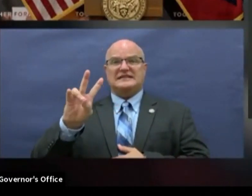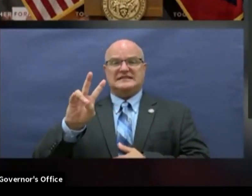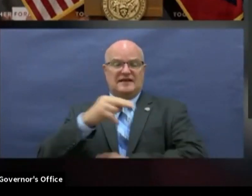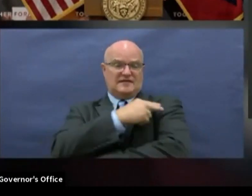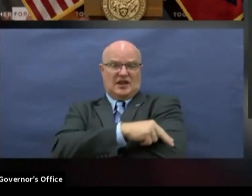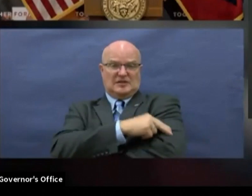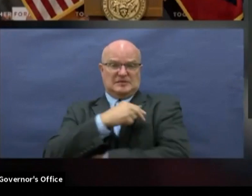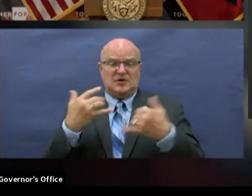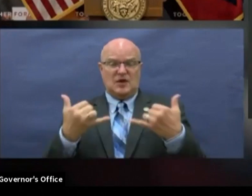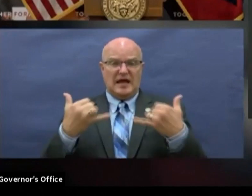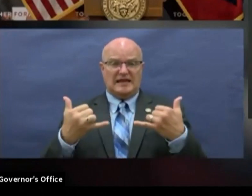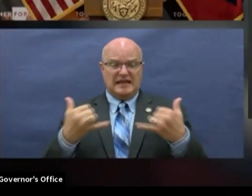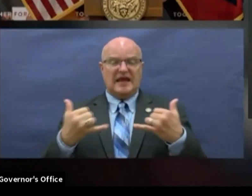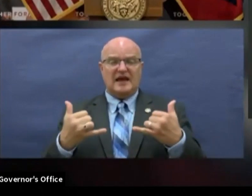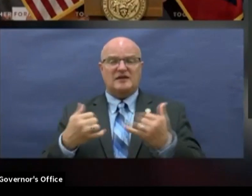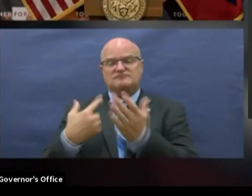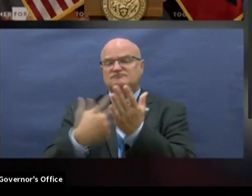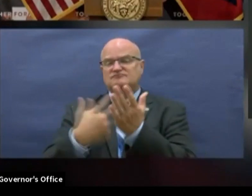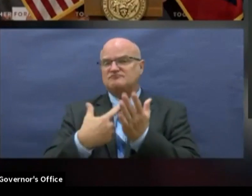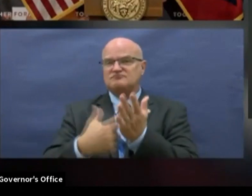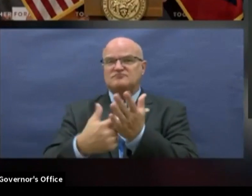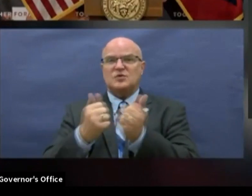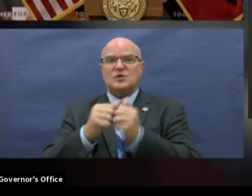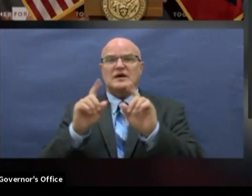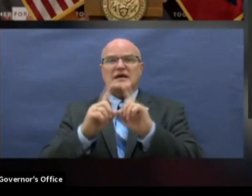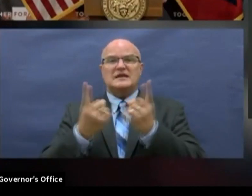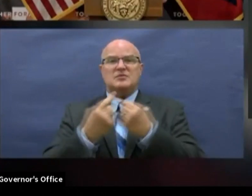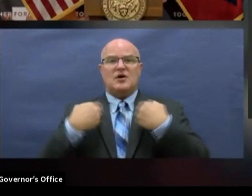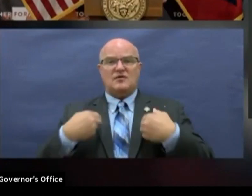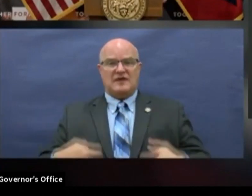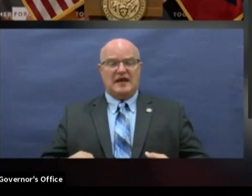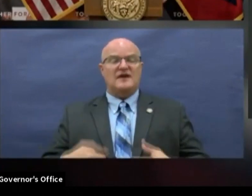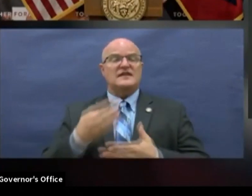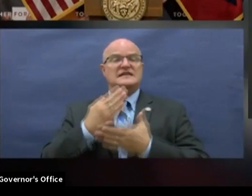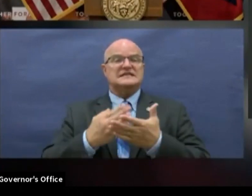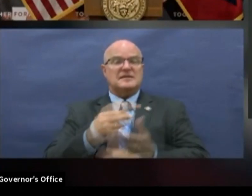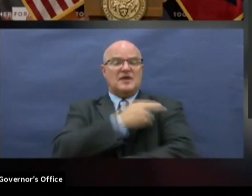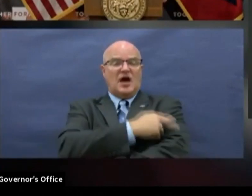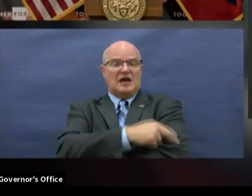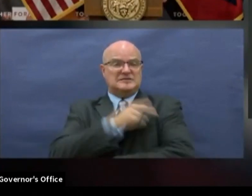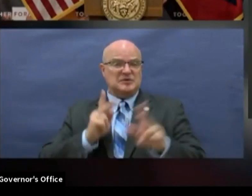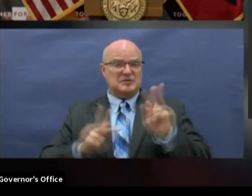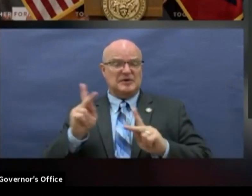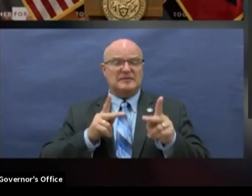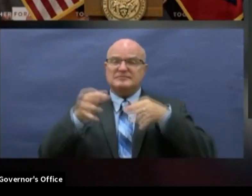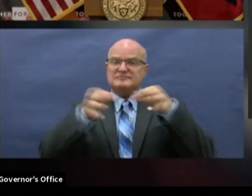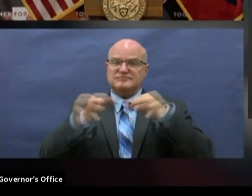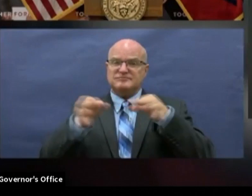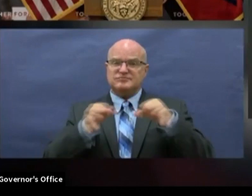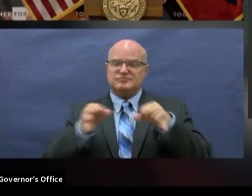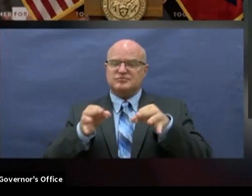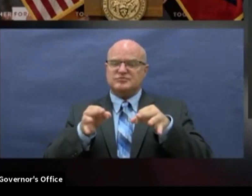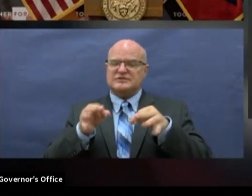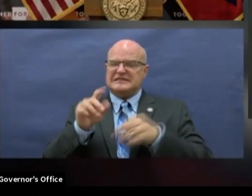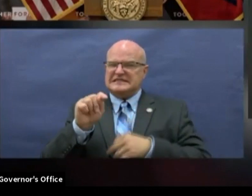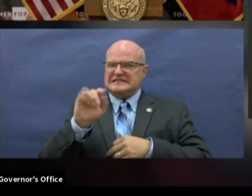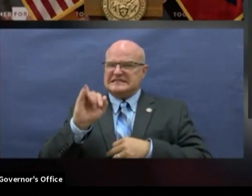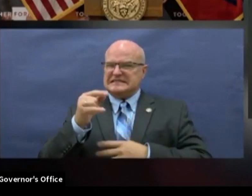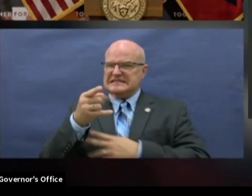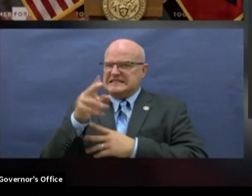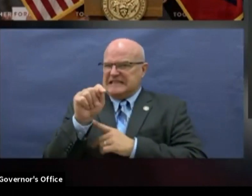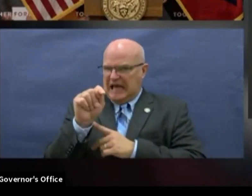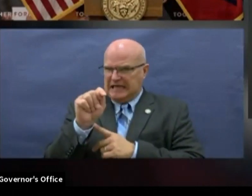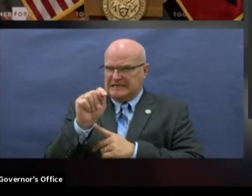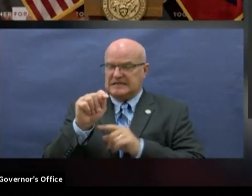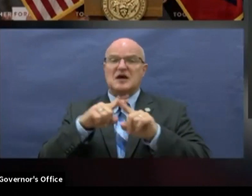hospitalized. In talking with our Department of Health and talking with some of the hospital officials, they describe it as tight, but they